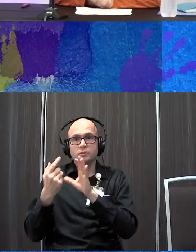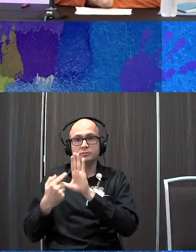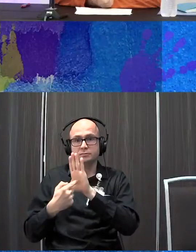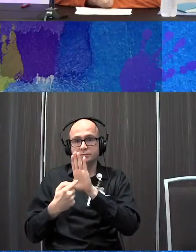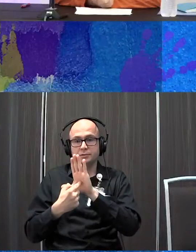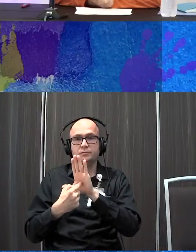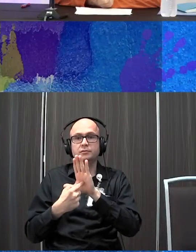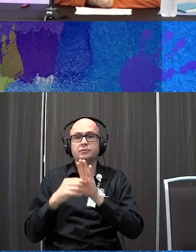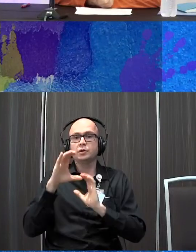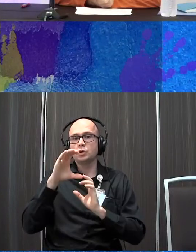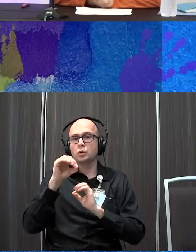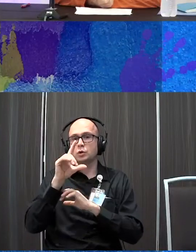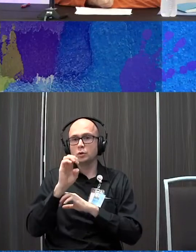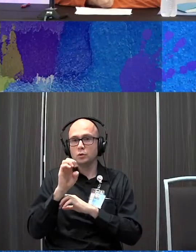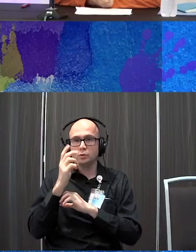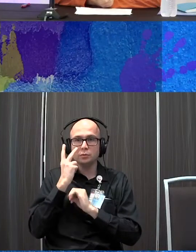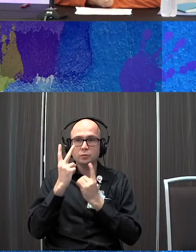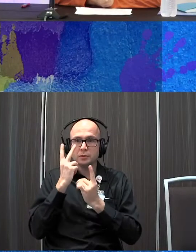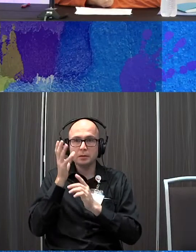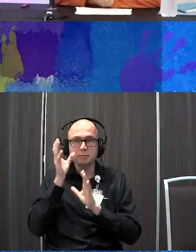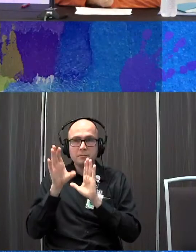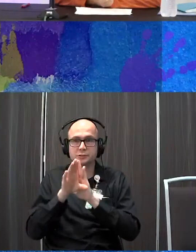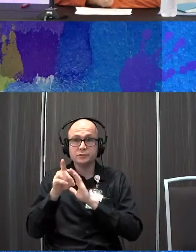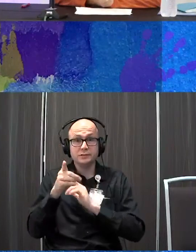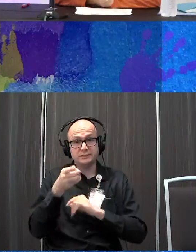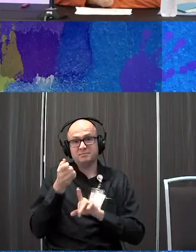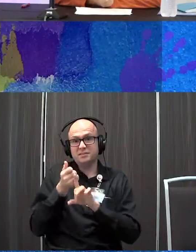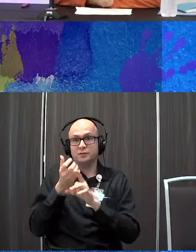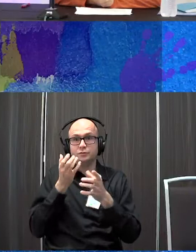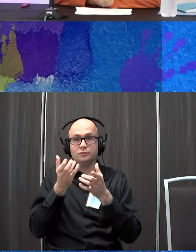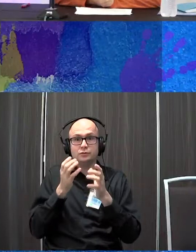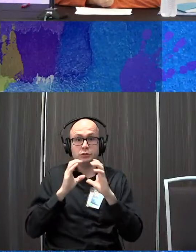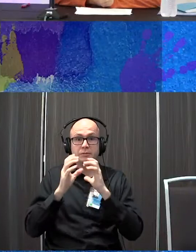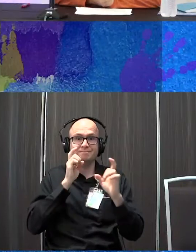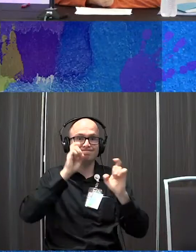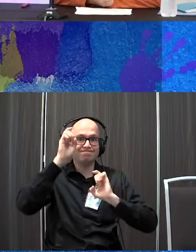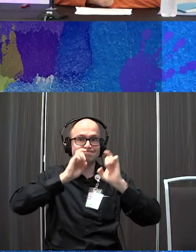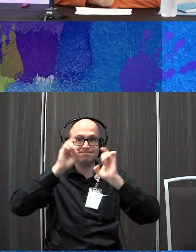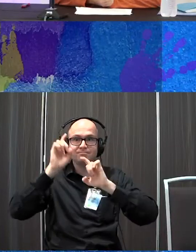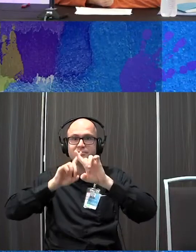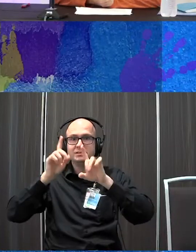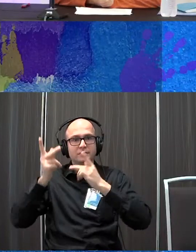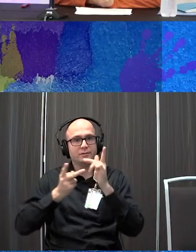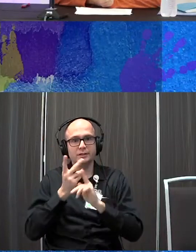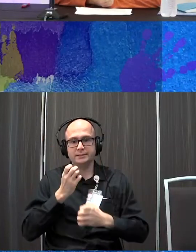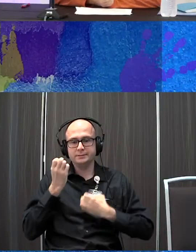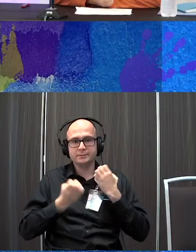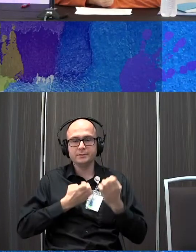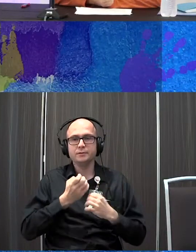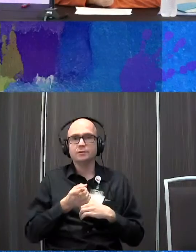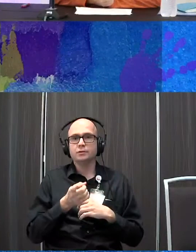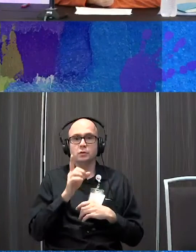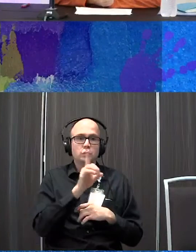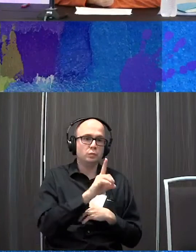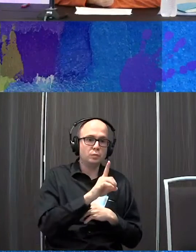represent Cole and looking at those pictures, because he's communicating with his facial expressions all different types of emotions. So, in one,